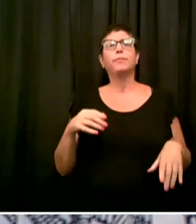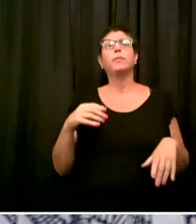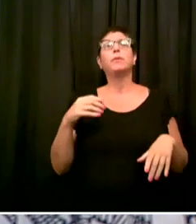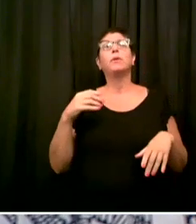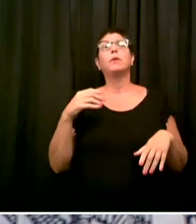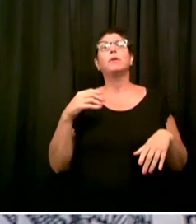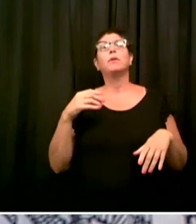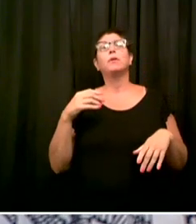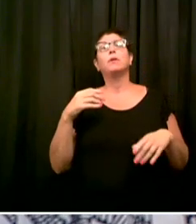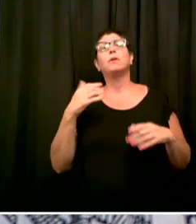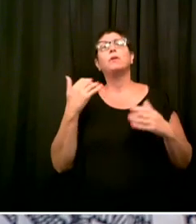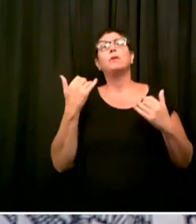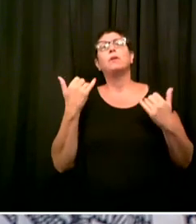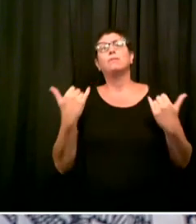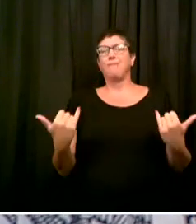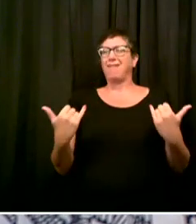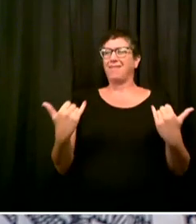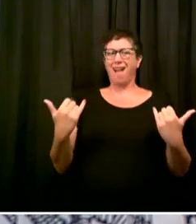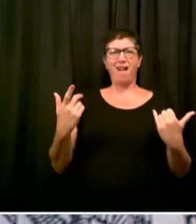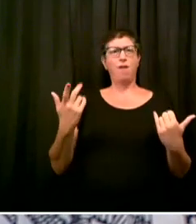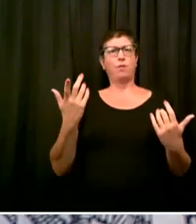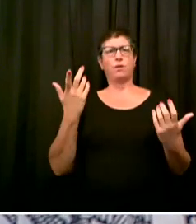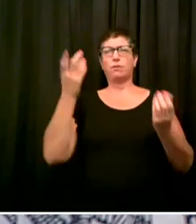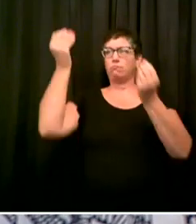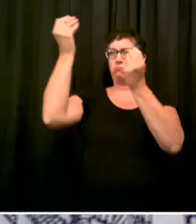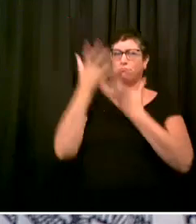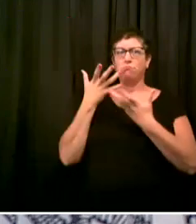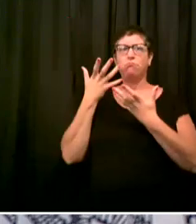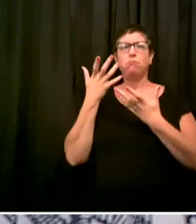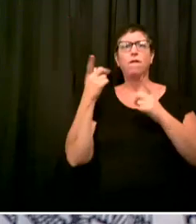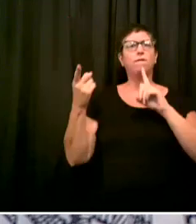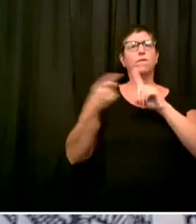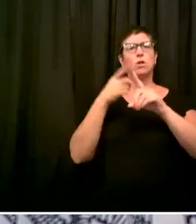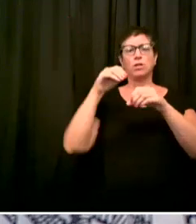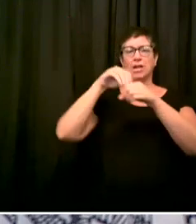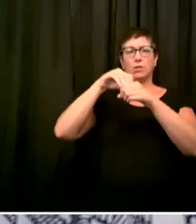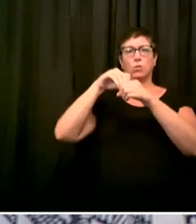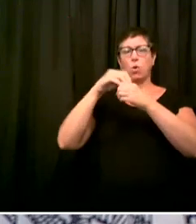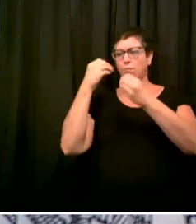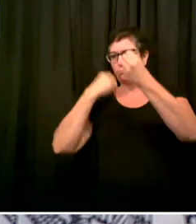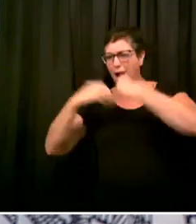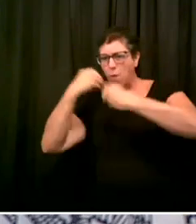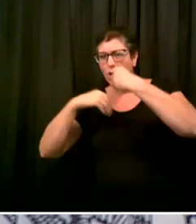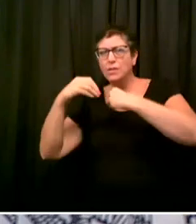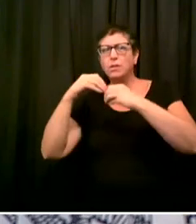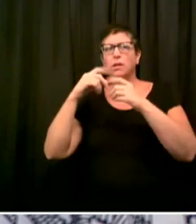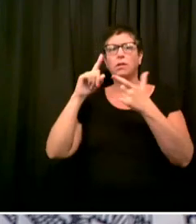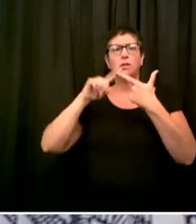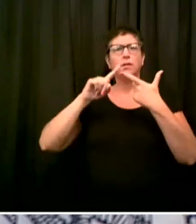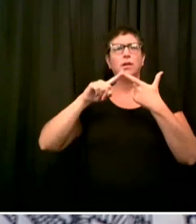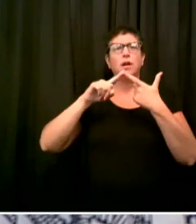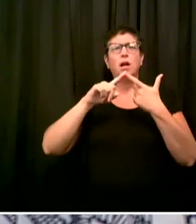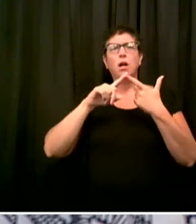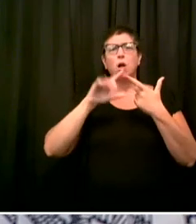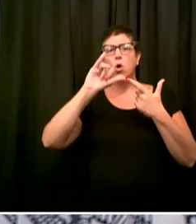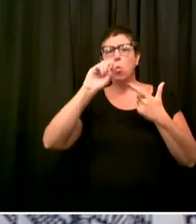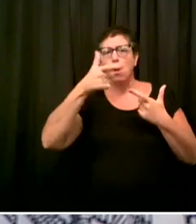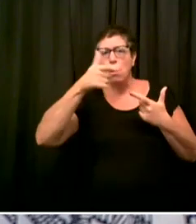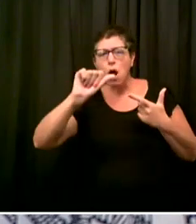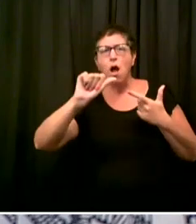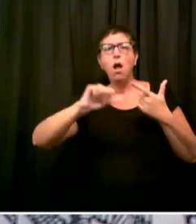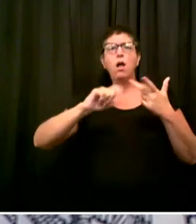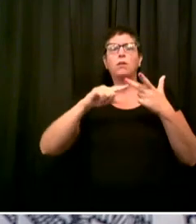reopen. This includes indoor dining at restaurants, dance and yoga studios, and a few